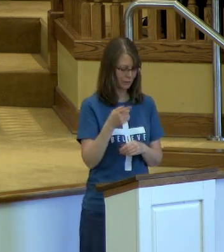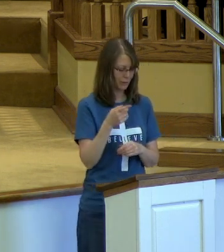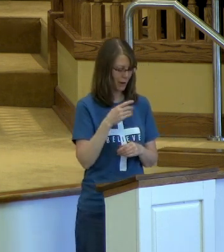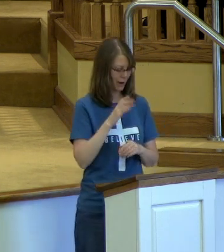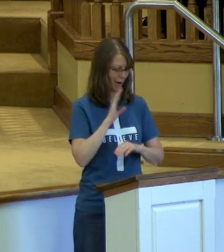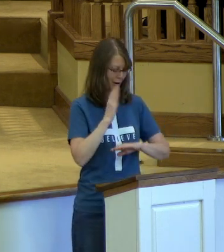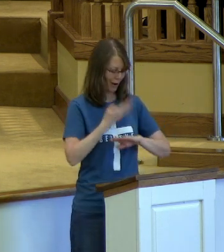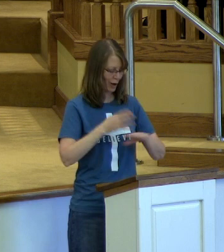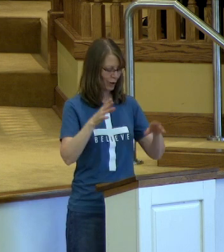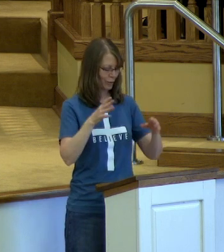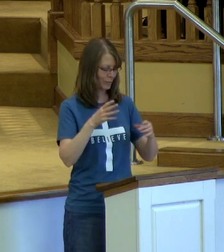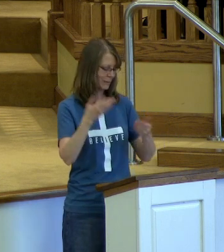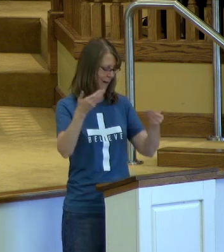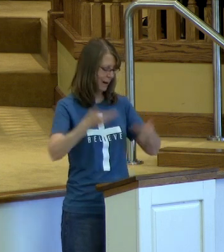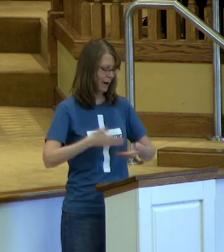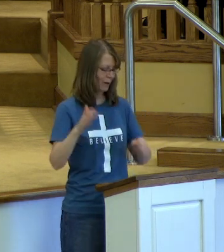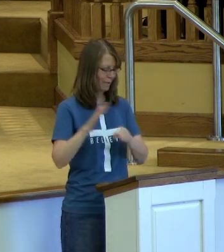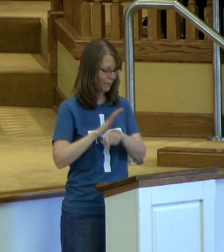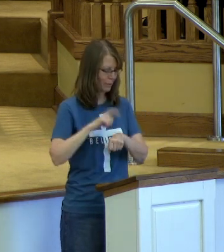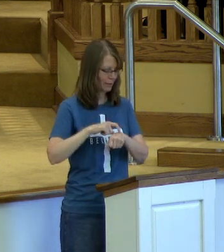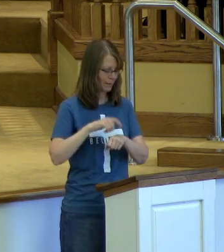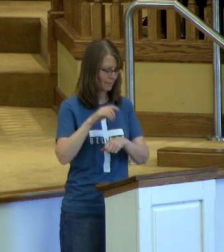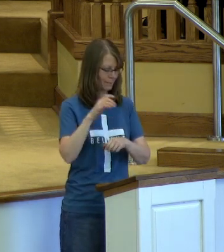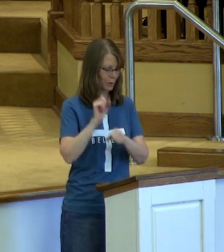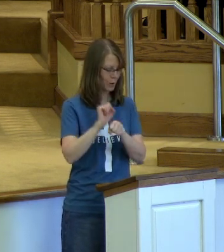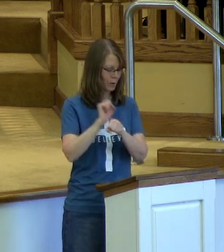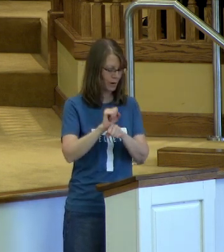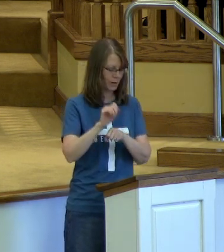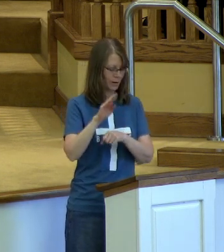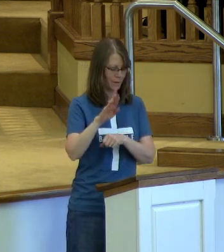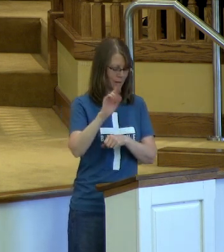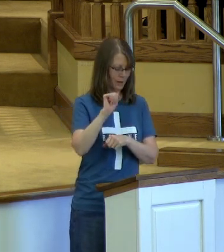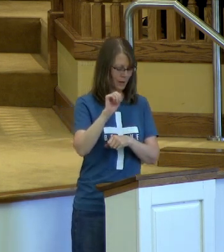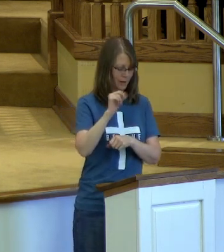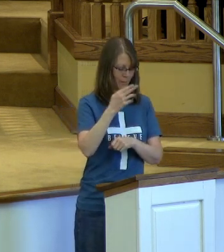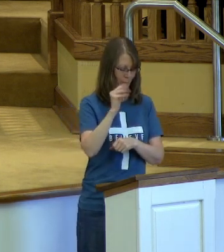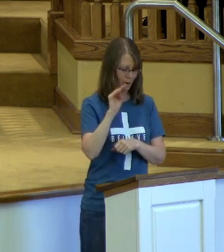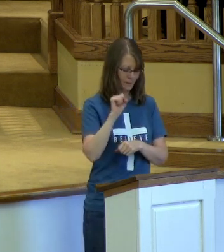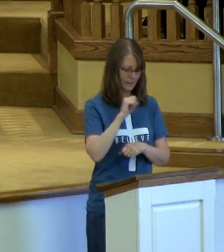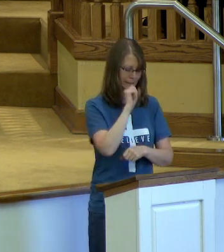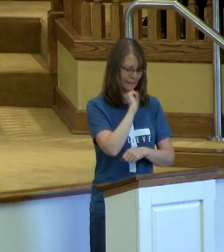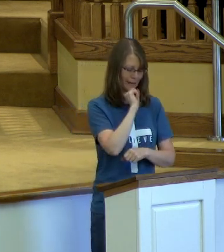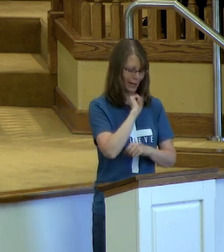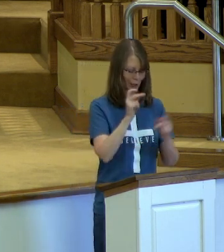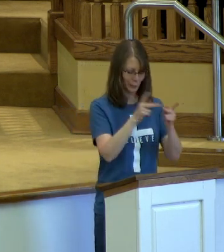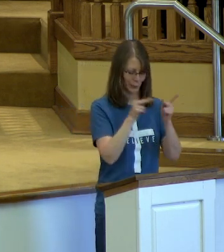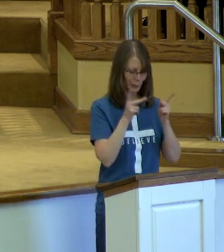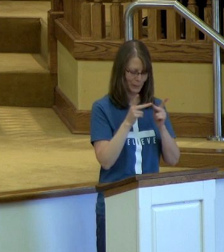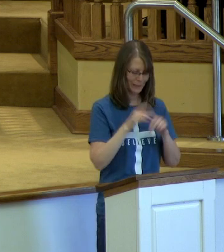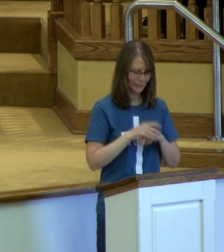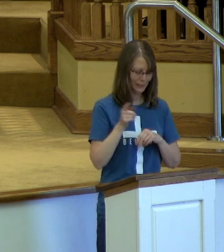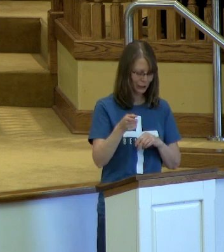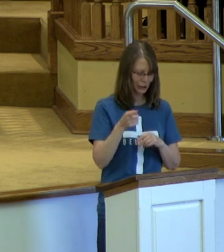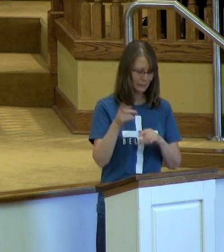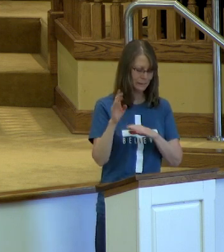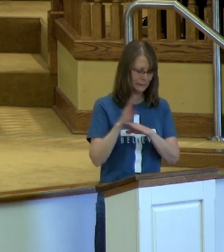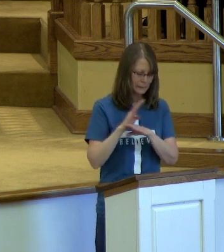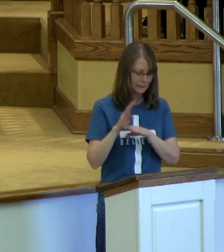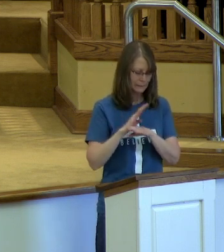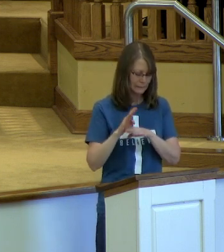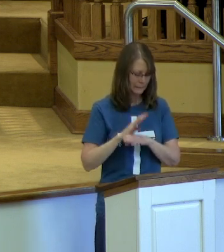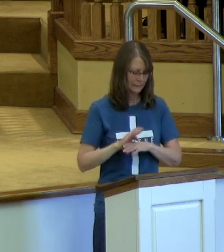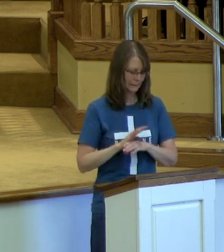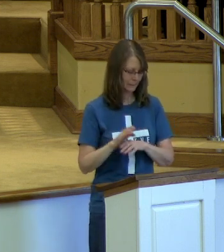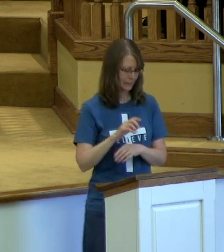food ice cream chain near my parents. When not at work, she has been busy getting needed TB testing and other vaccinations required